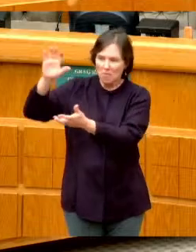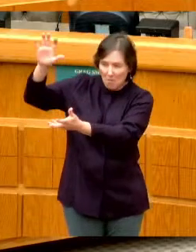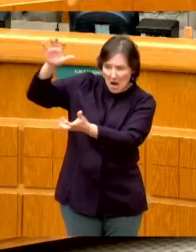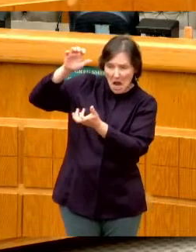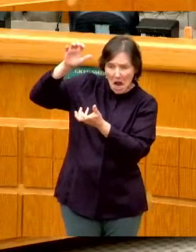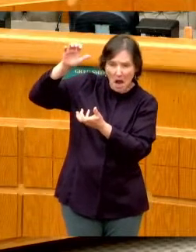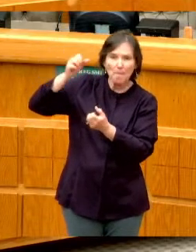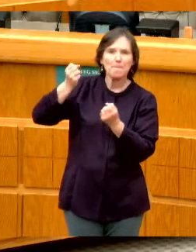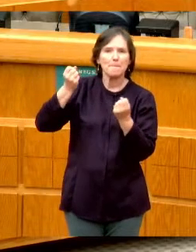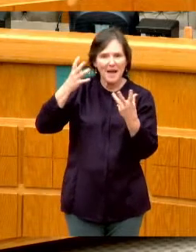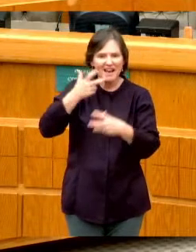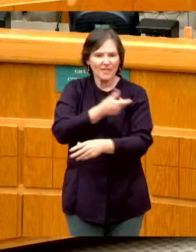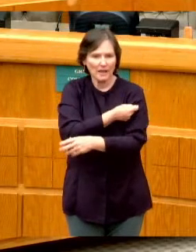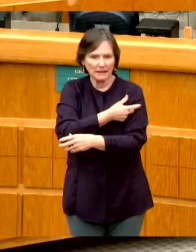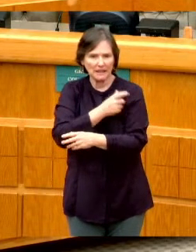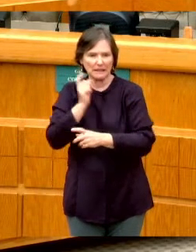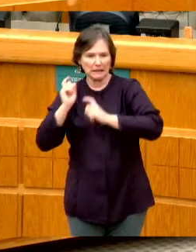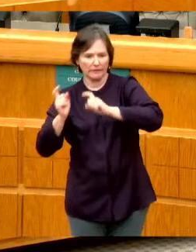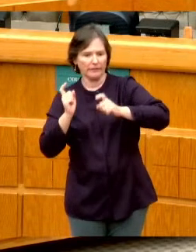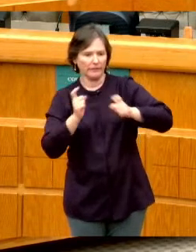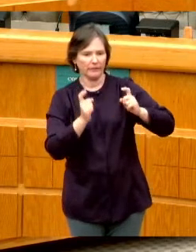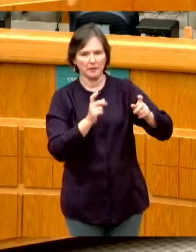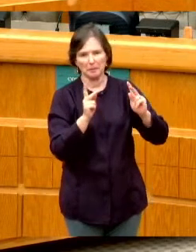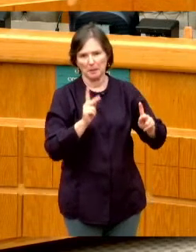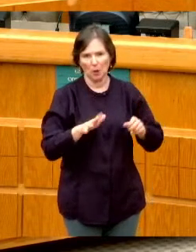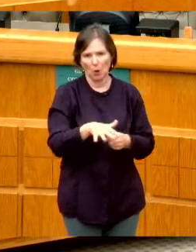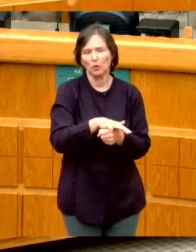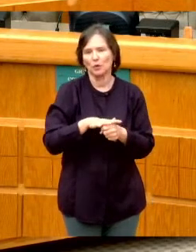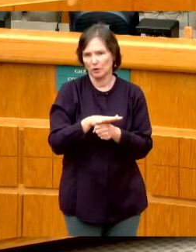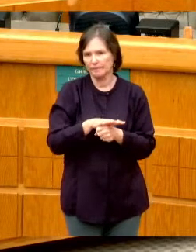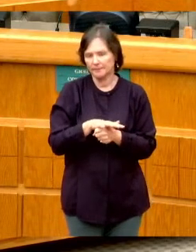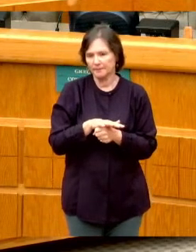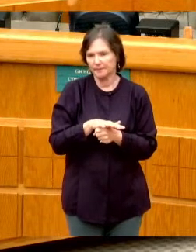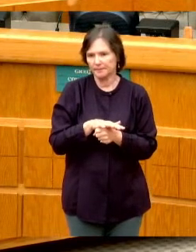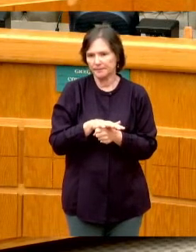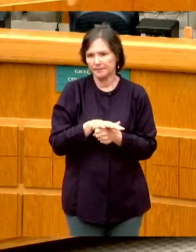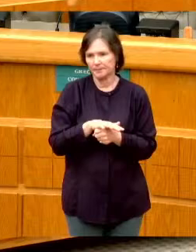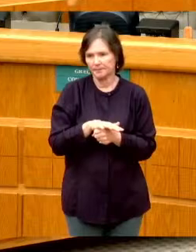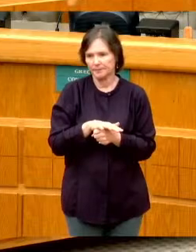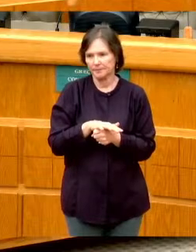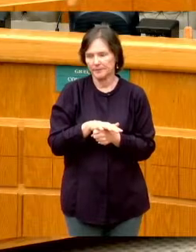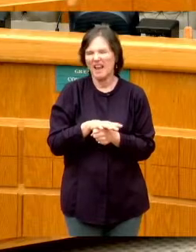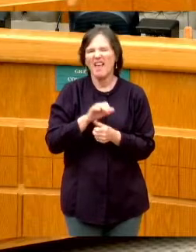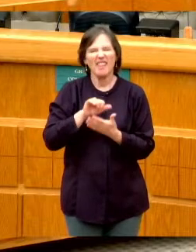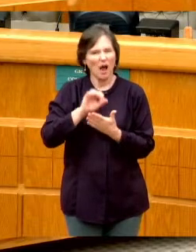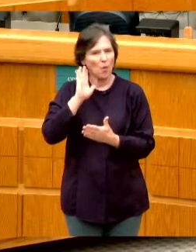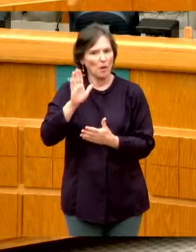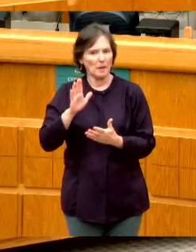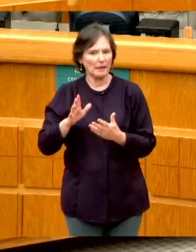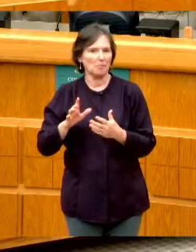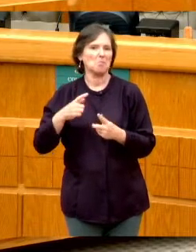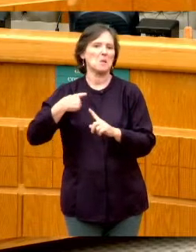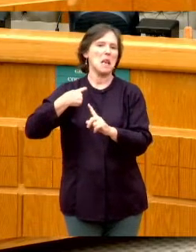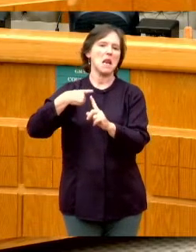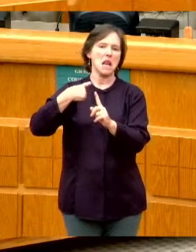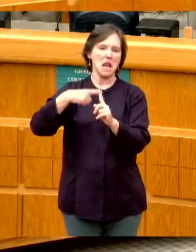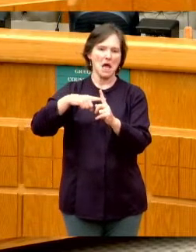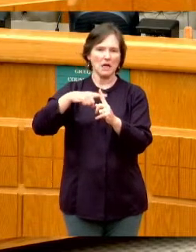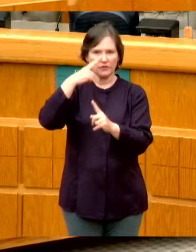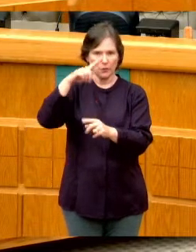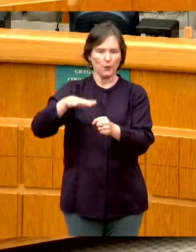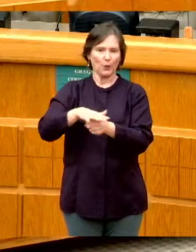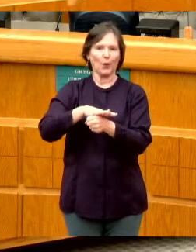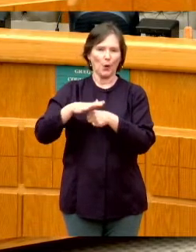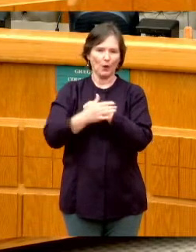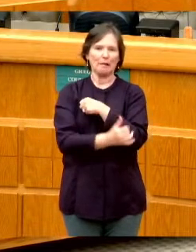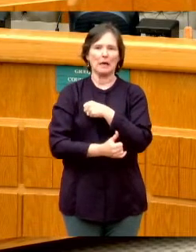including those here in Nueces County. These additional federal vaccines is a net gain. And not taking from our